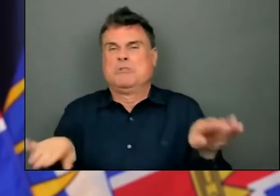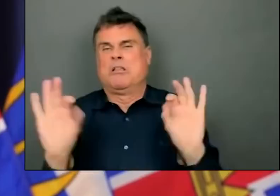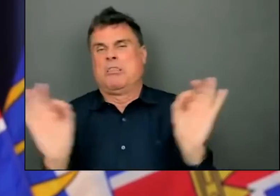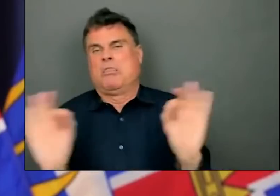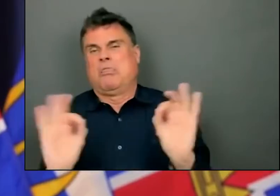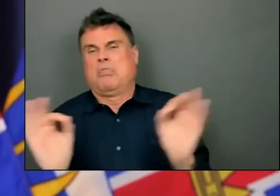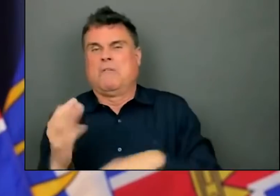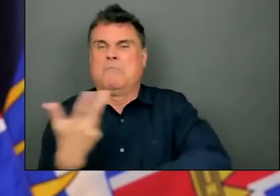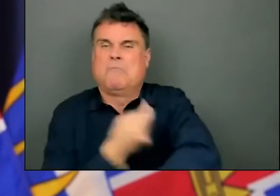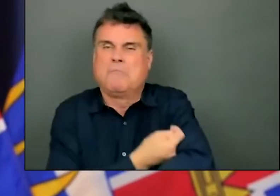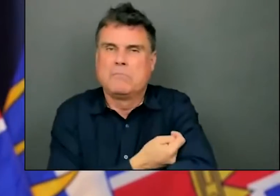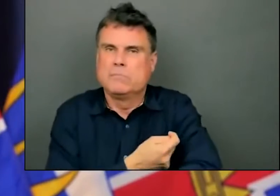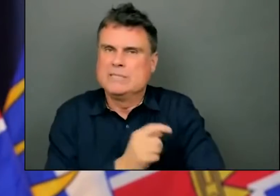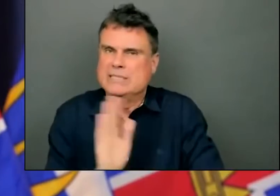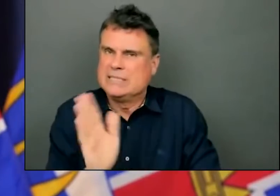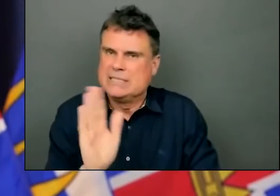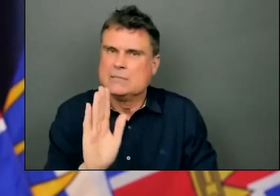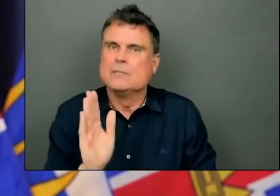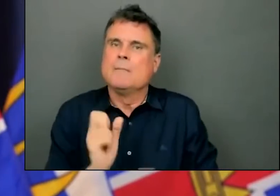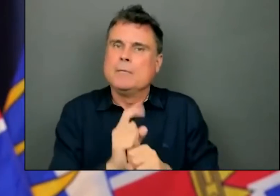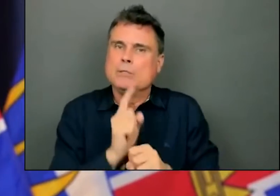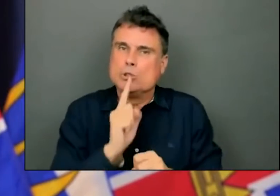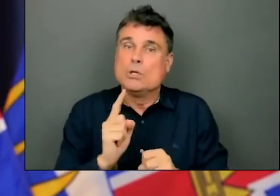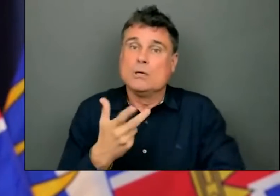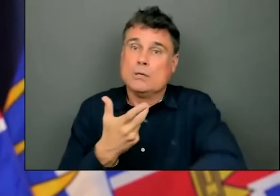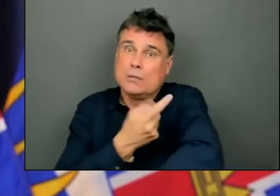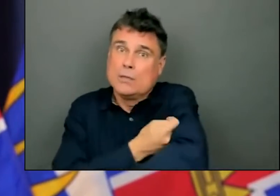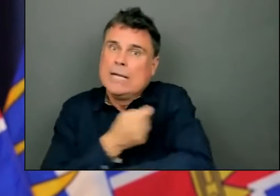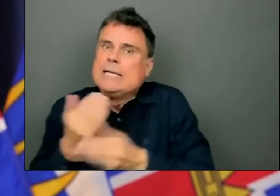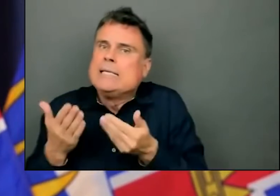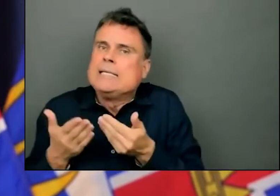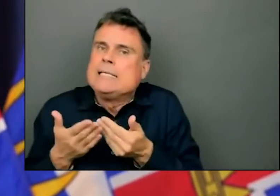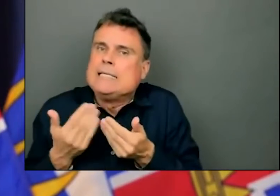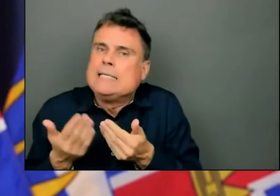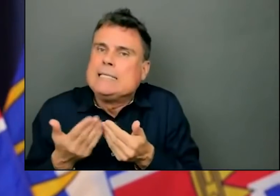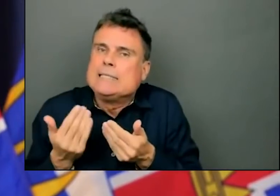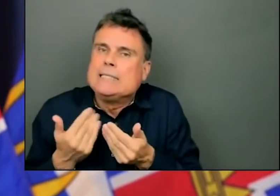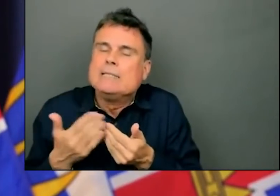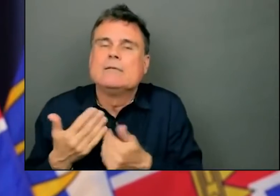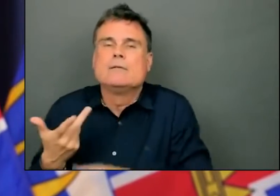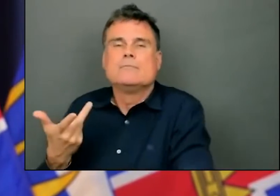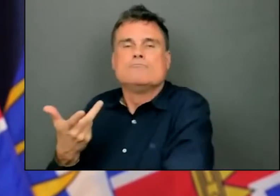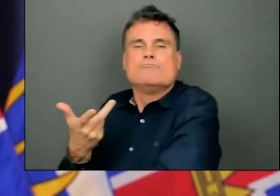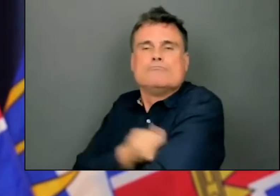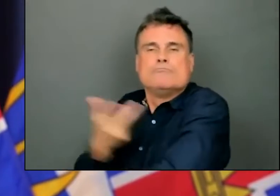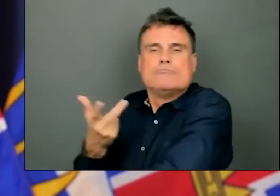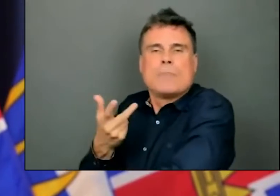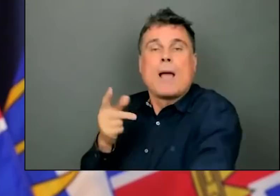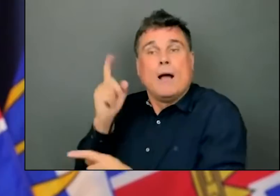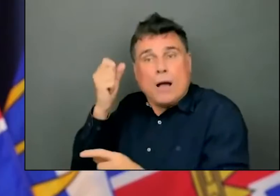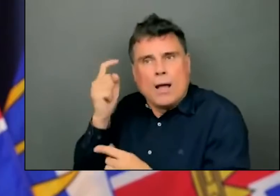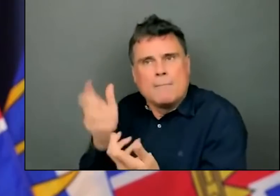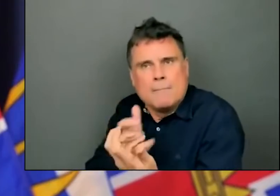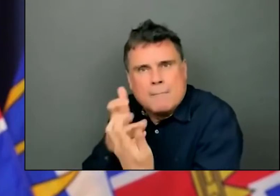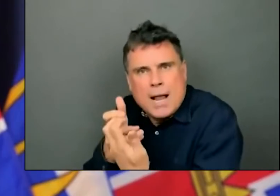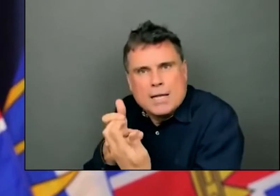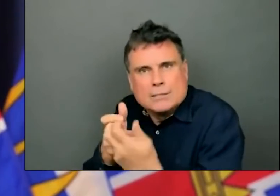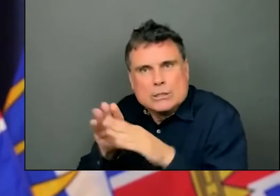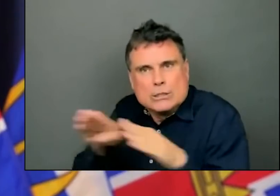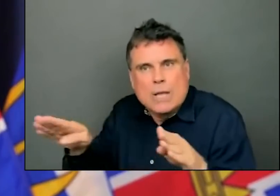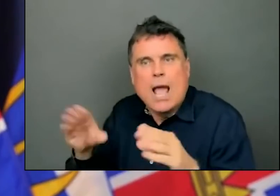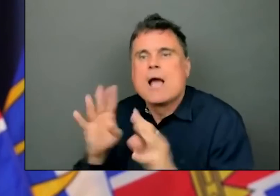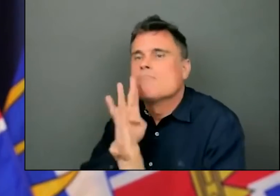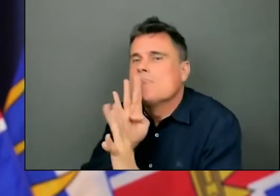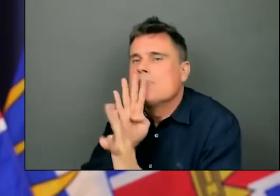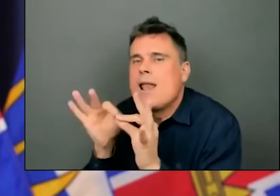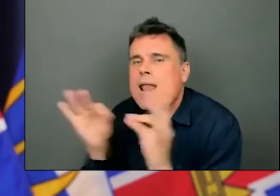Convenience, making it easy for parents, making it in a language that they understand, in a setting that they feel comfortable. All of those things